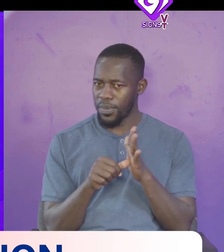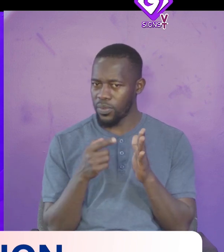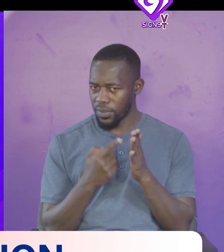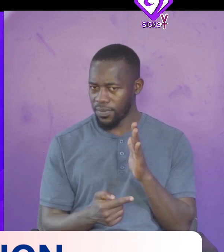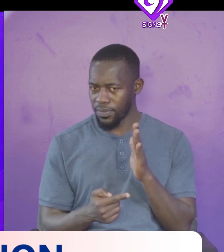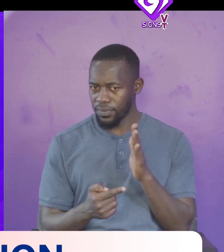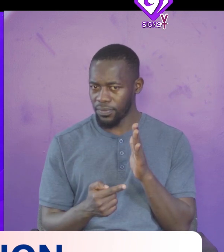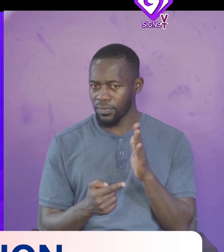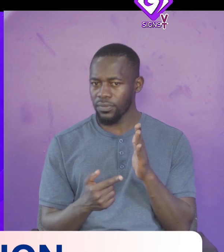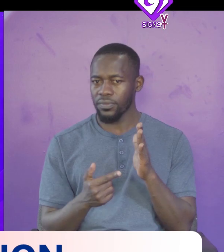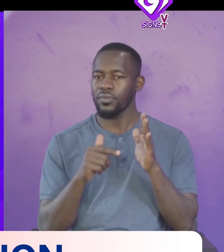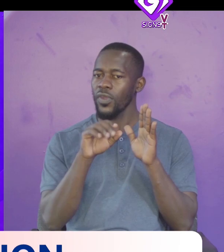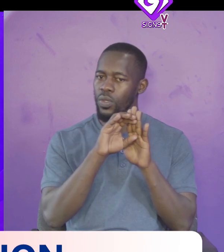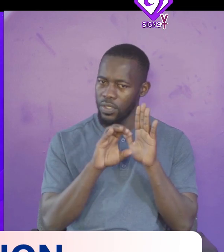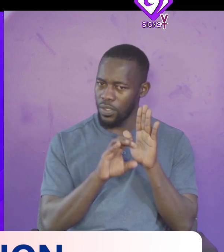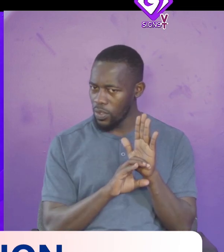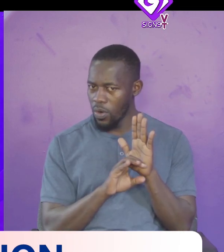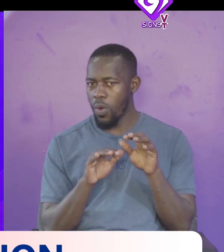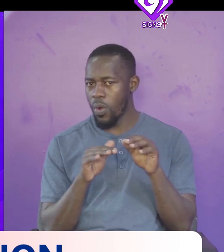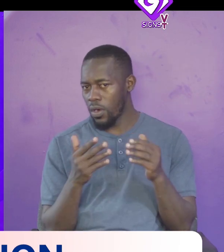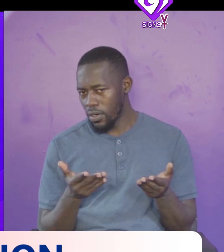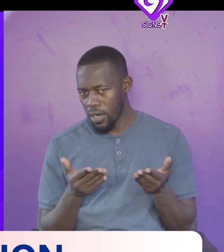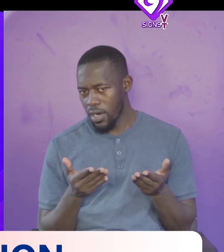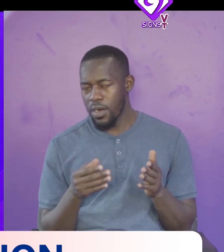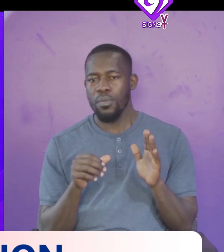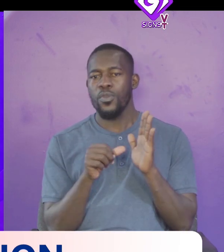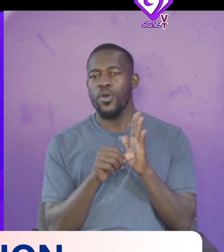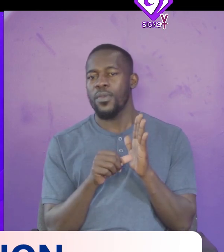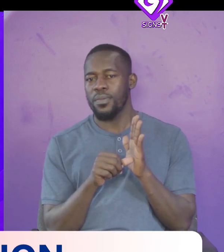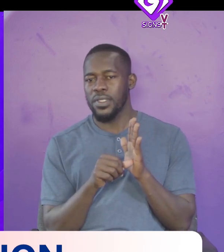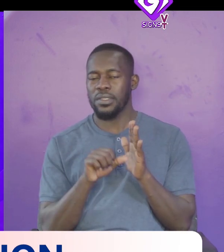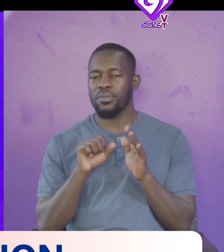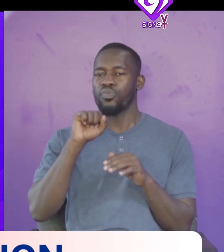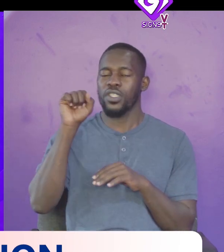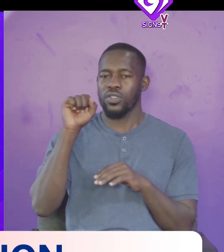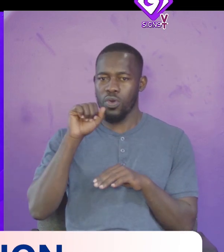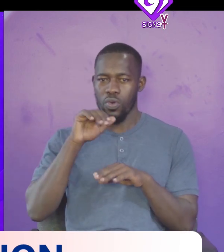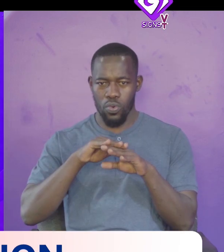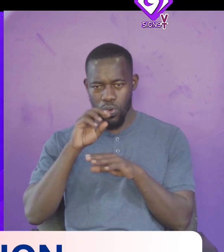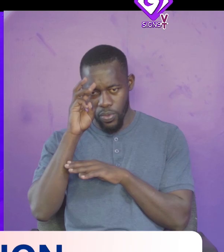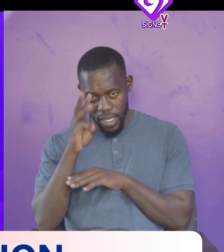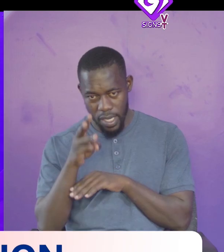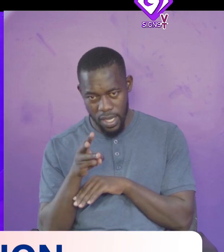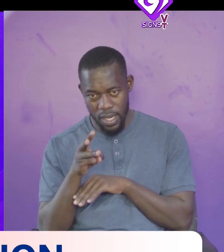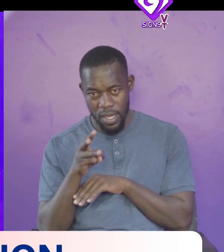the Constitution, or is our problem the political goodwill? Lucky enough, we don't